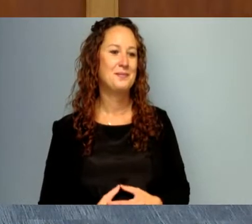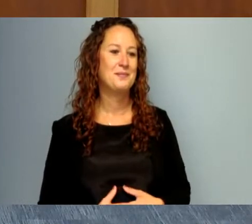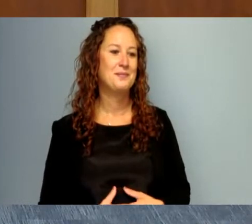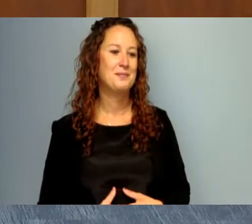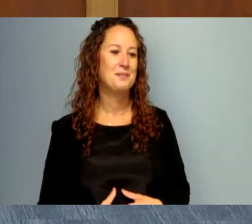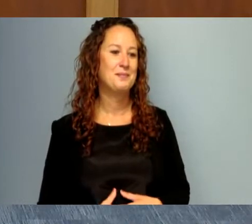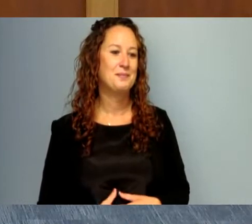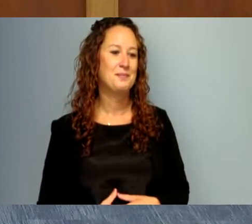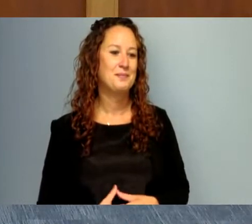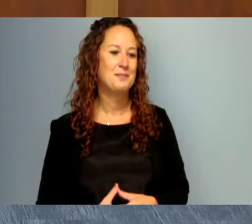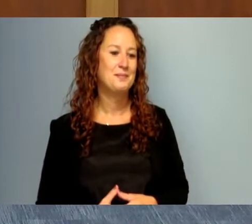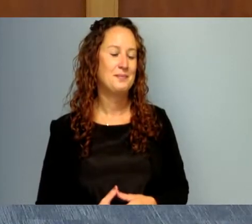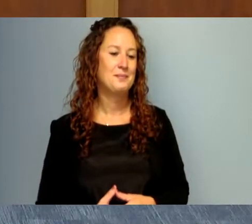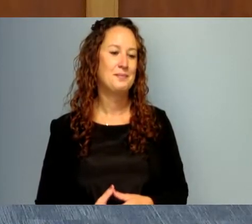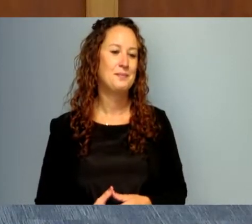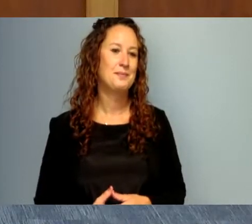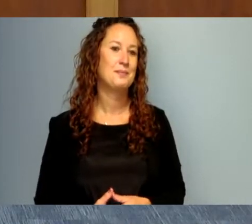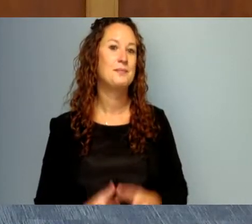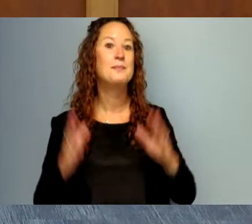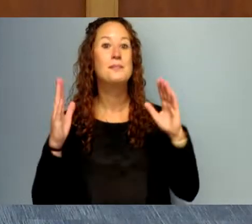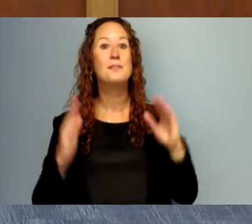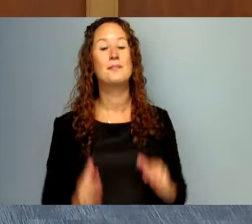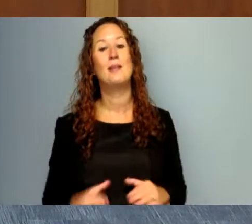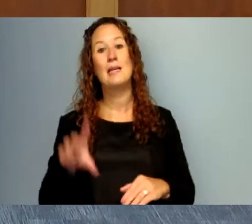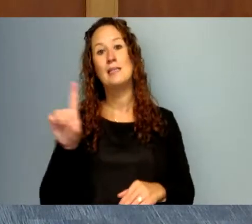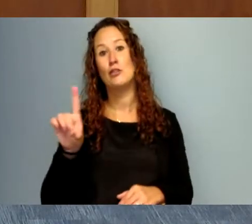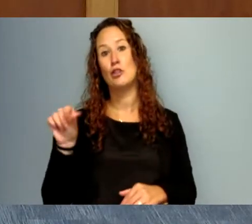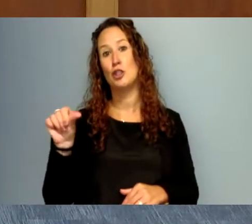We'll go to the district attorney.